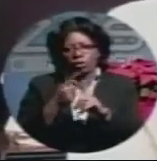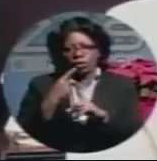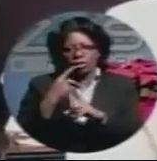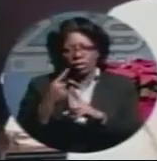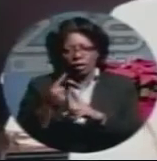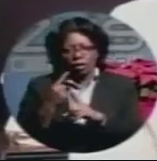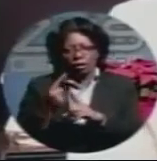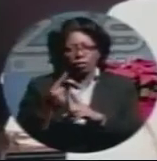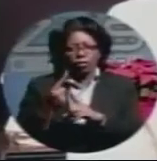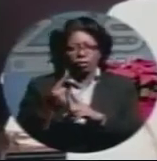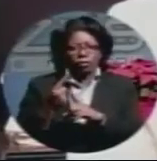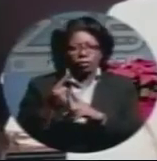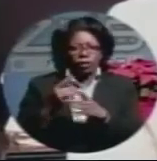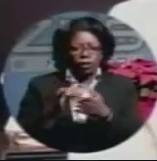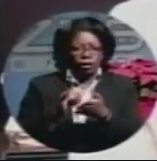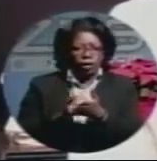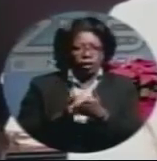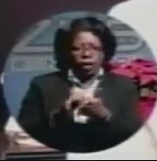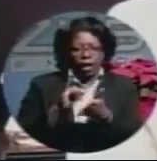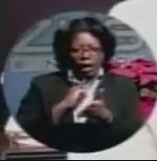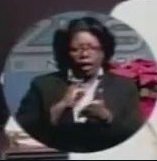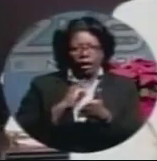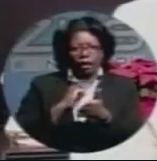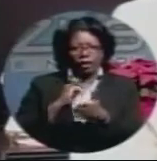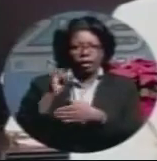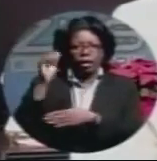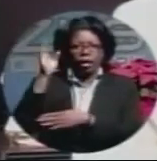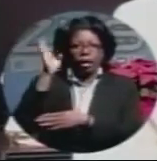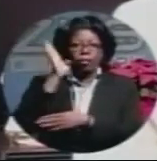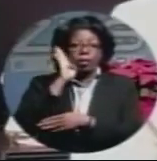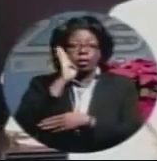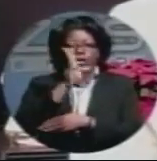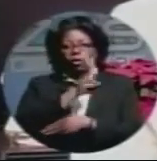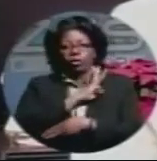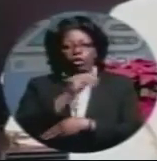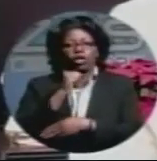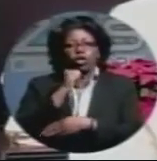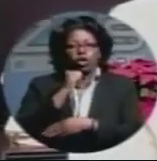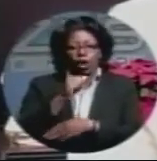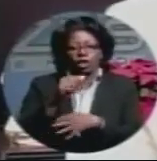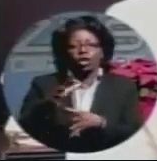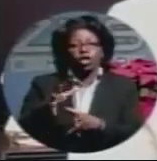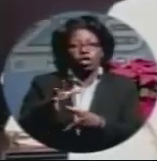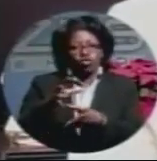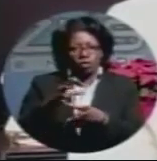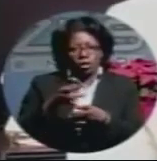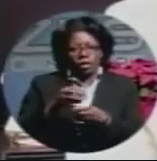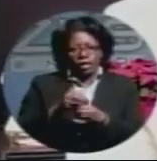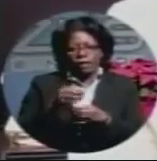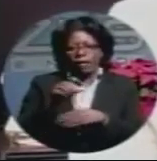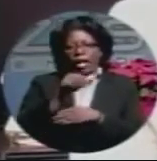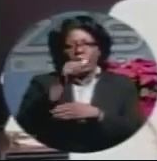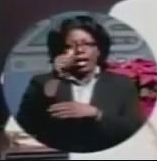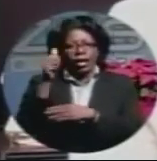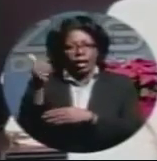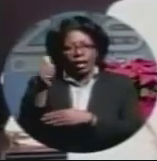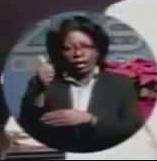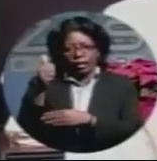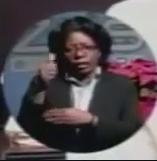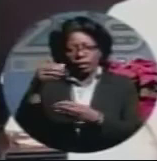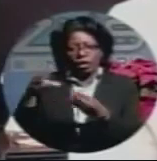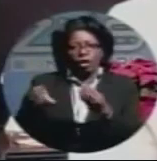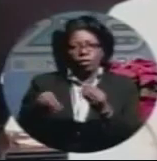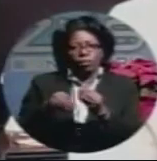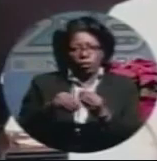and unequivocally that I, Belinda Wilson, did not receive any bonus